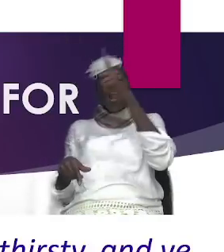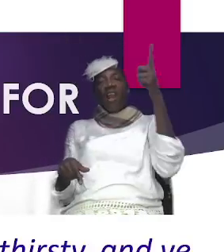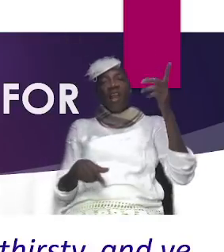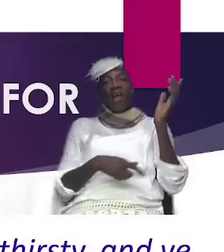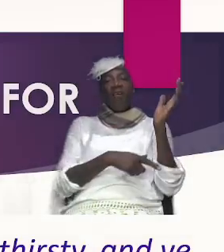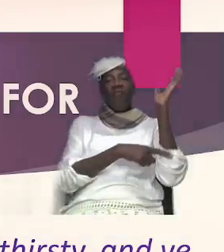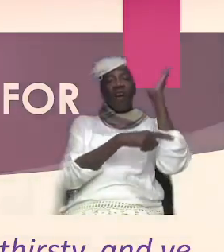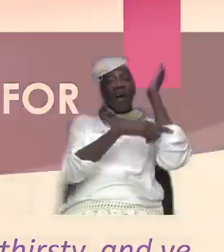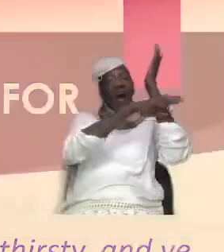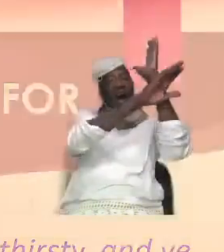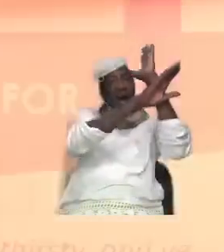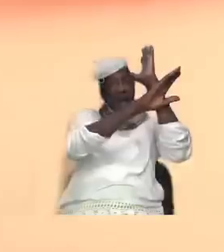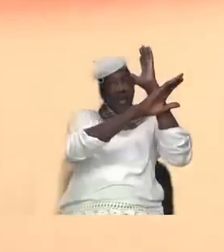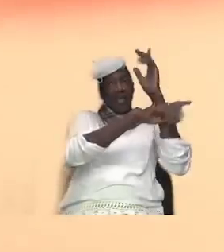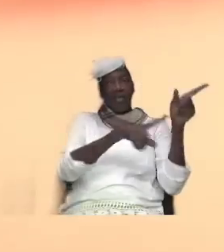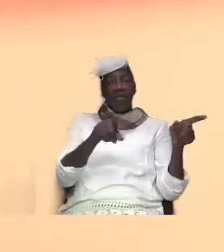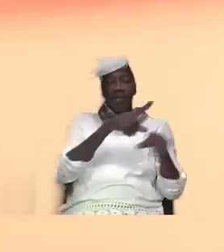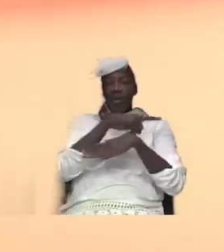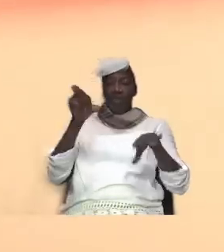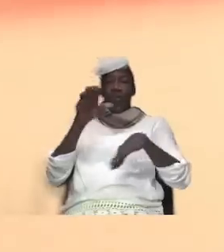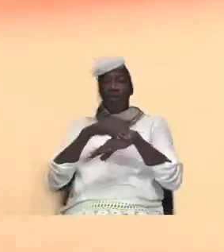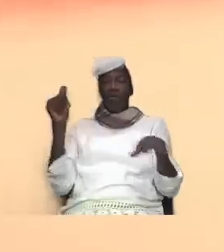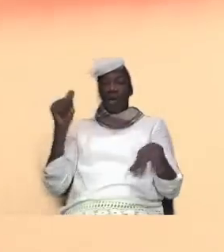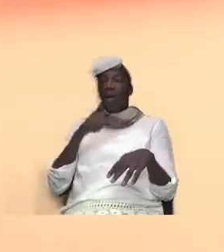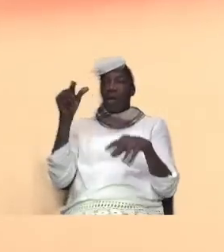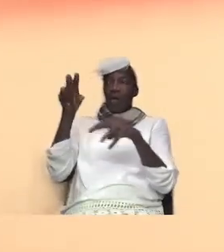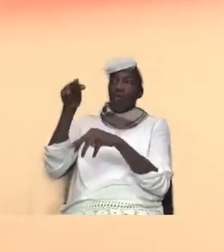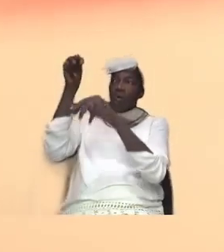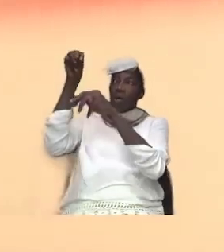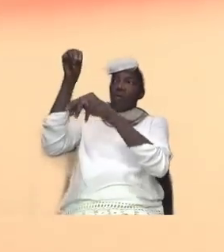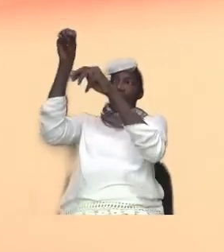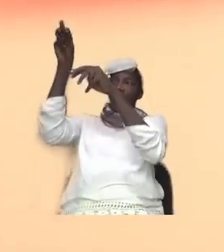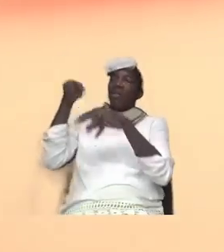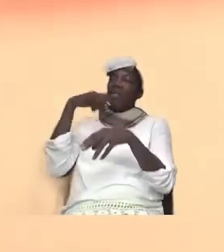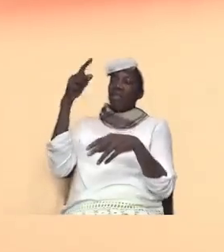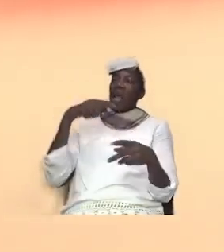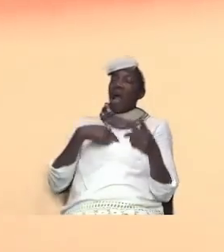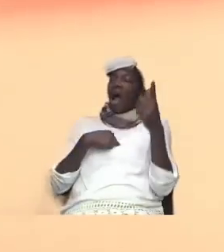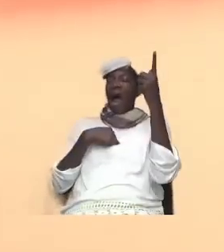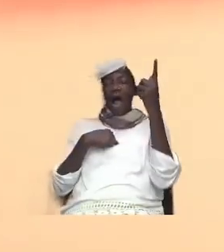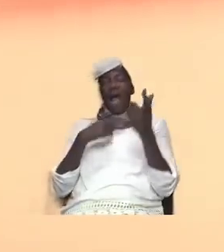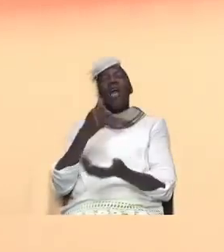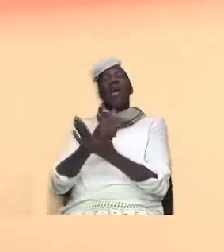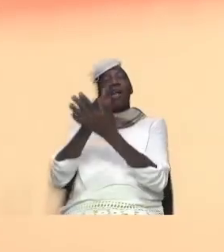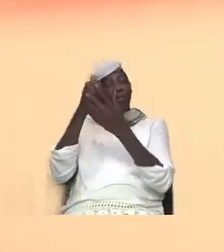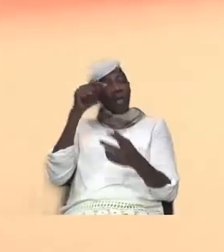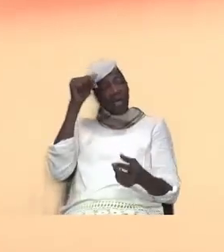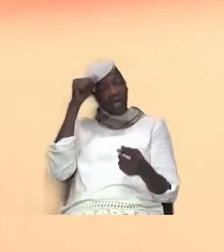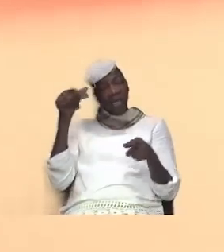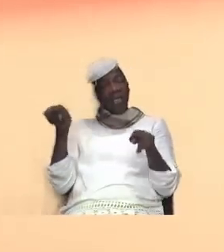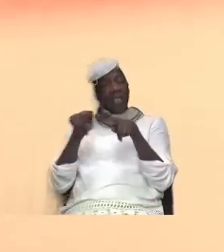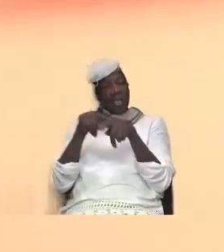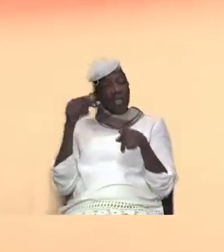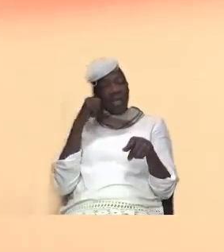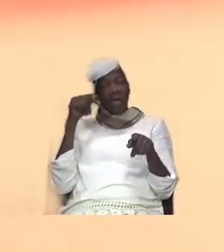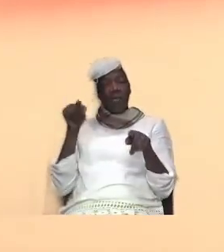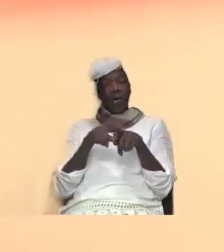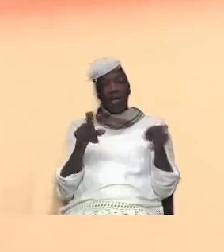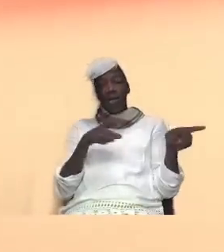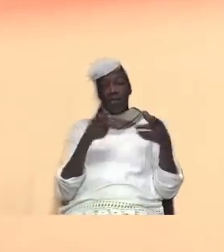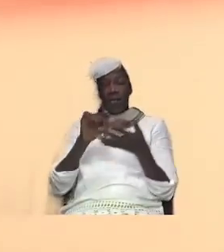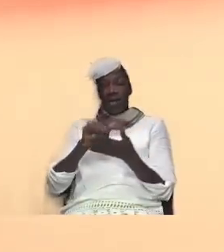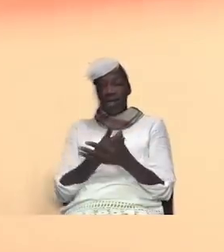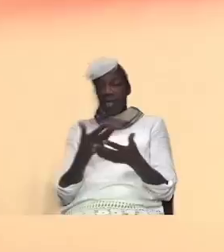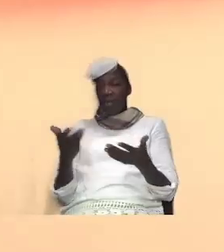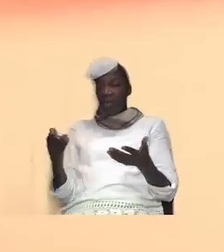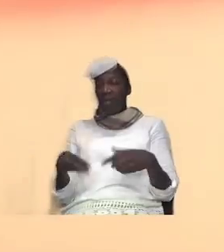we don't have to call and go on in the mountain and say, I help that sister over there, or I help that brother. When you're doing these things and giving